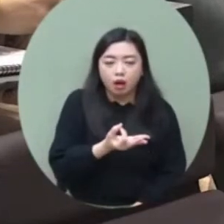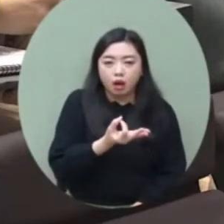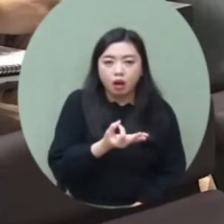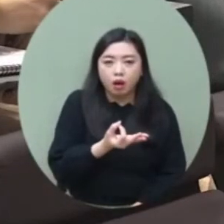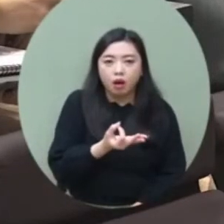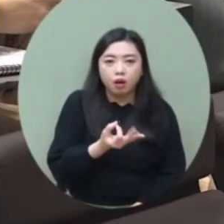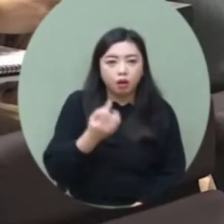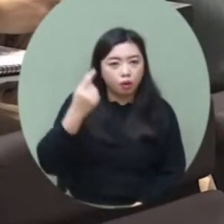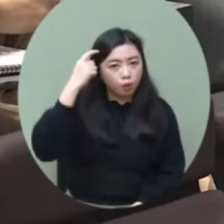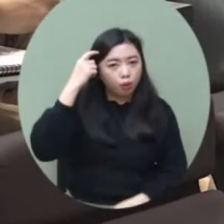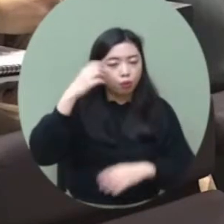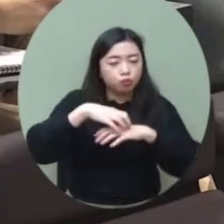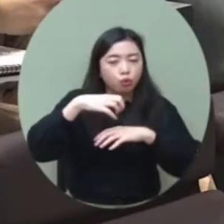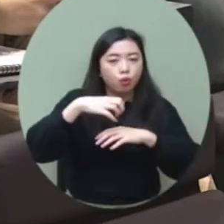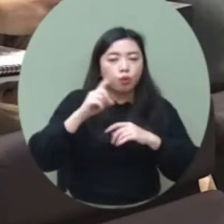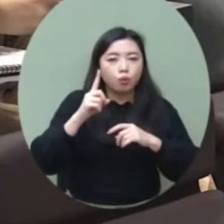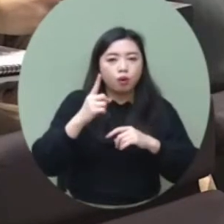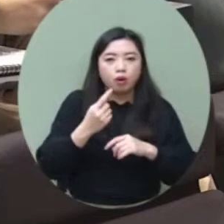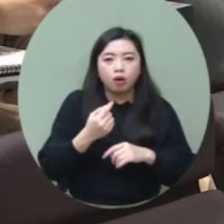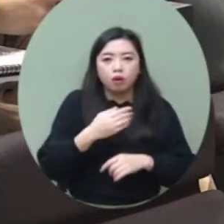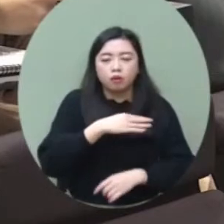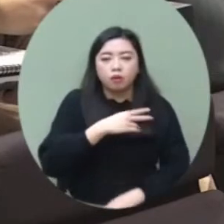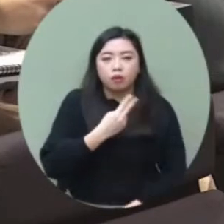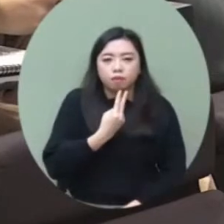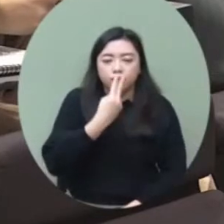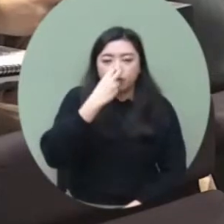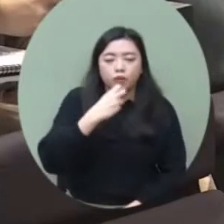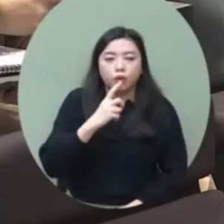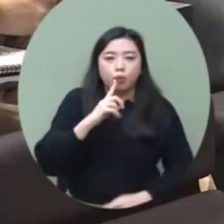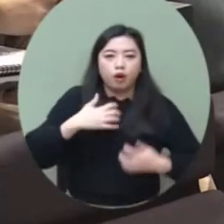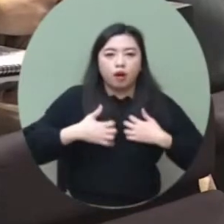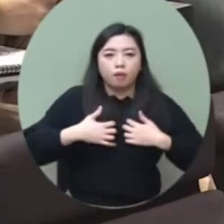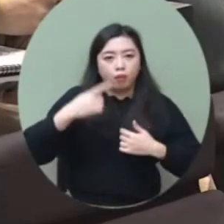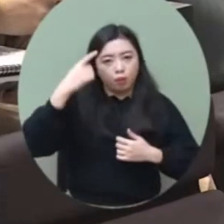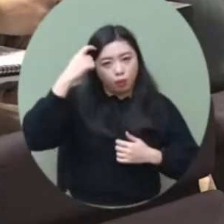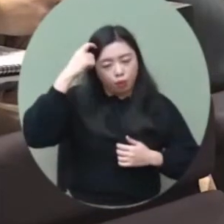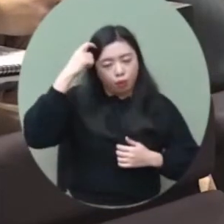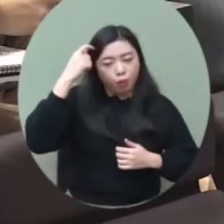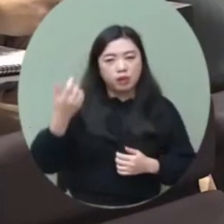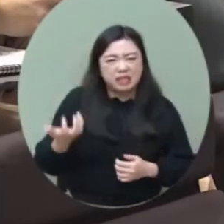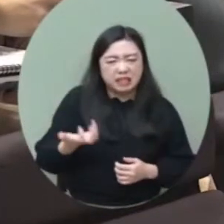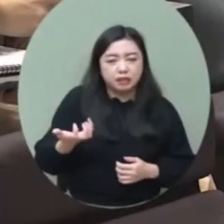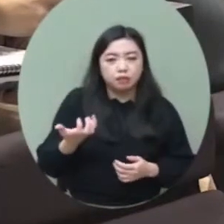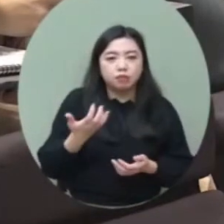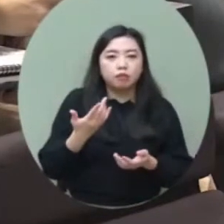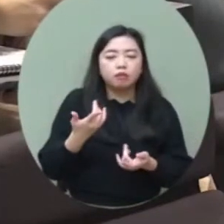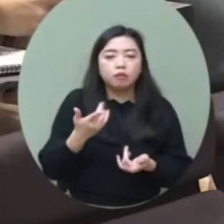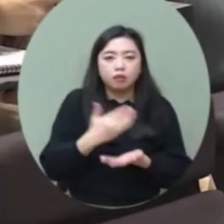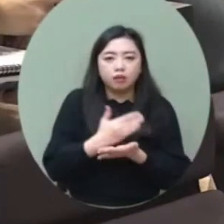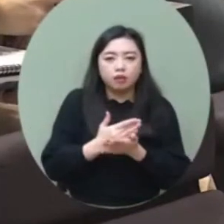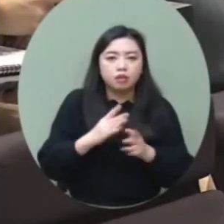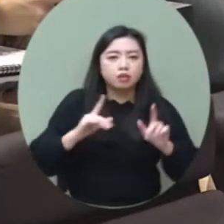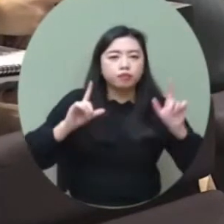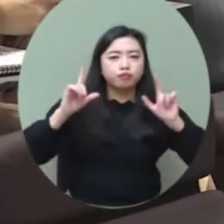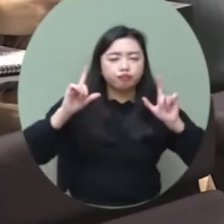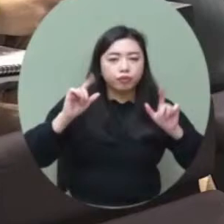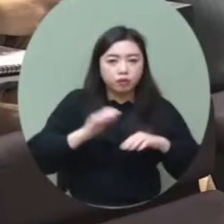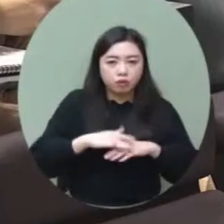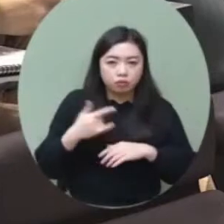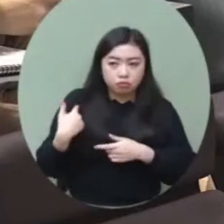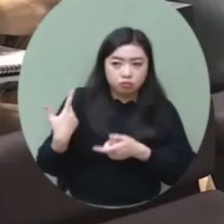morning, the 3 children who passed away were, in fact, have symptoms